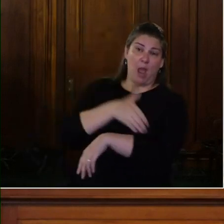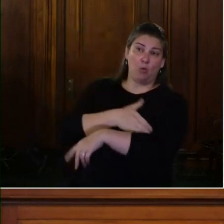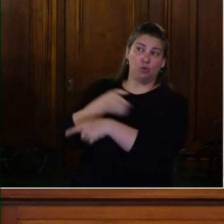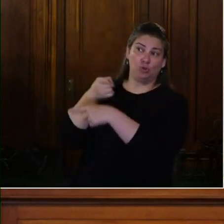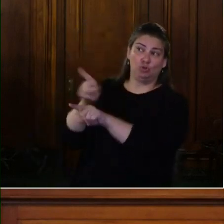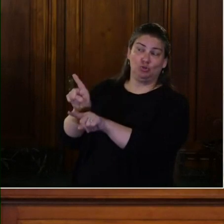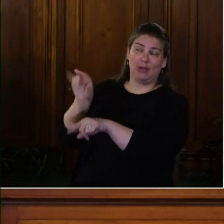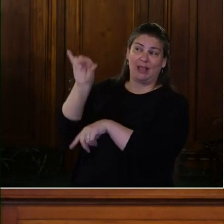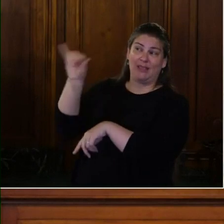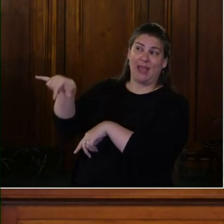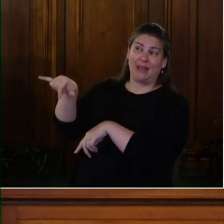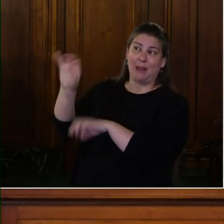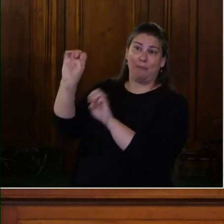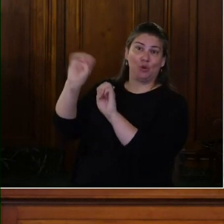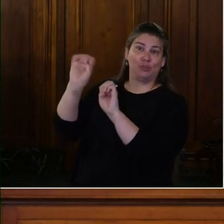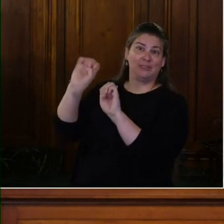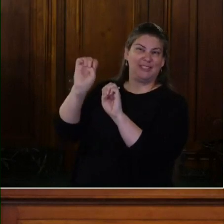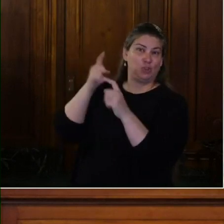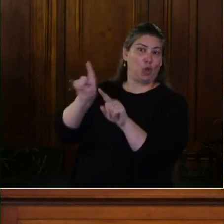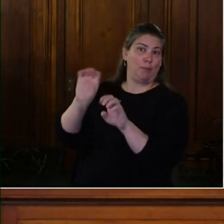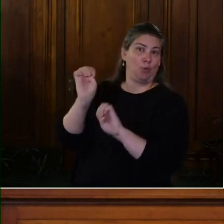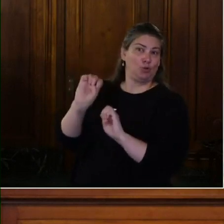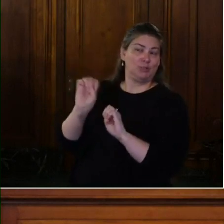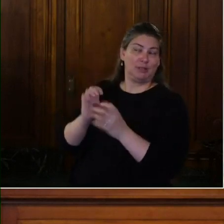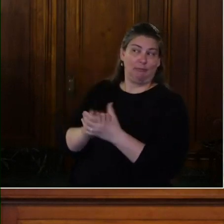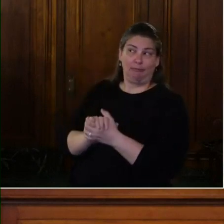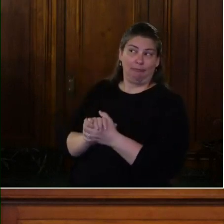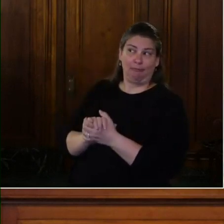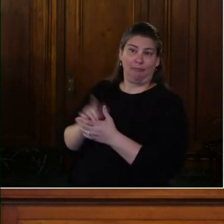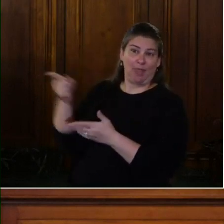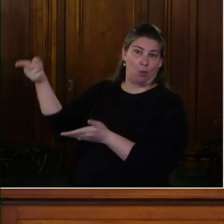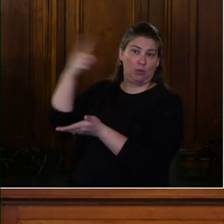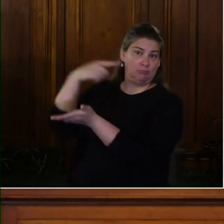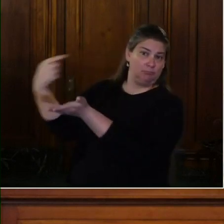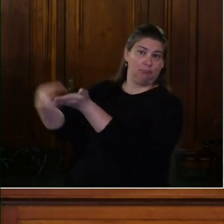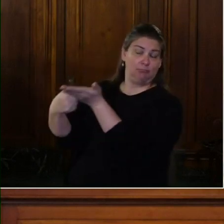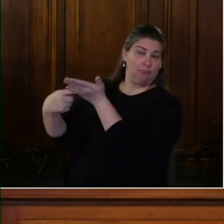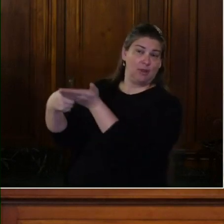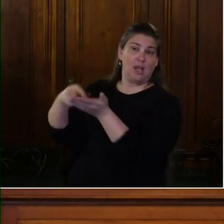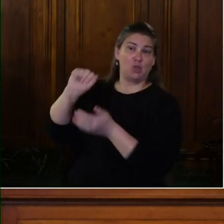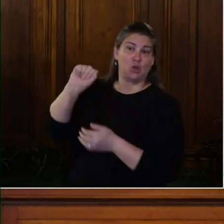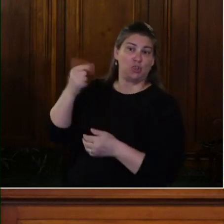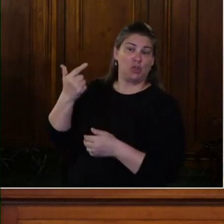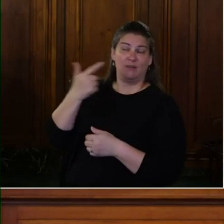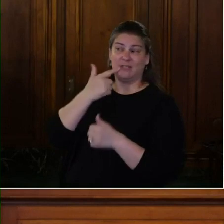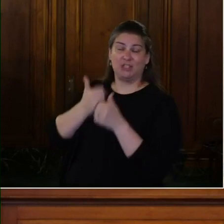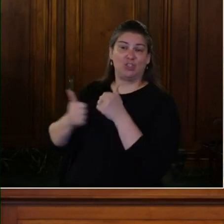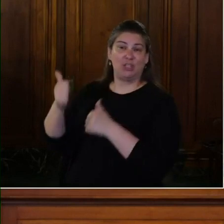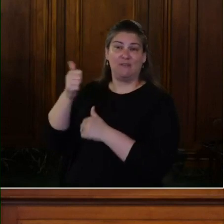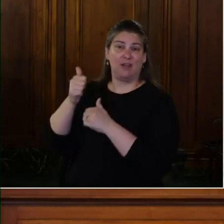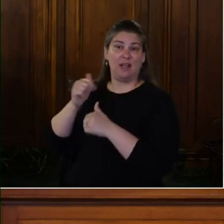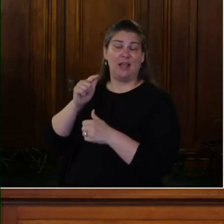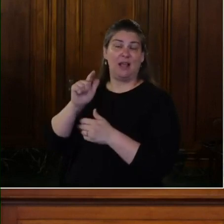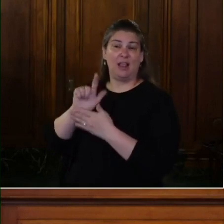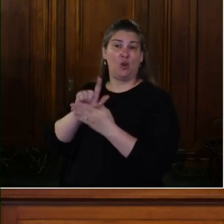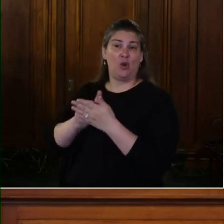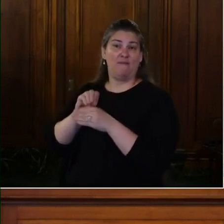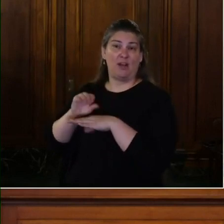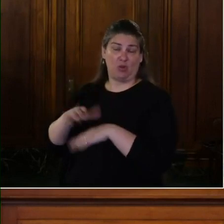an emergency. And if it's that the Attorney General is the chief legal advisor, I was in that role for 4